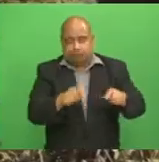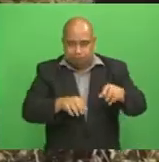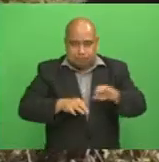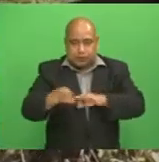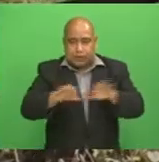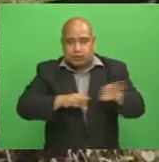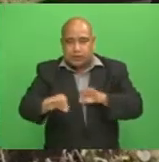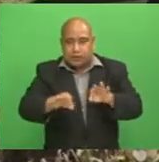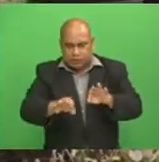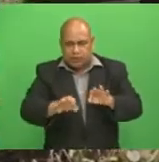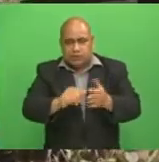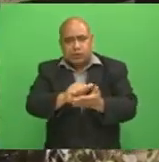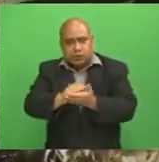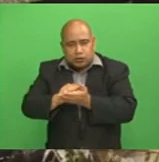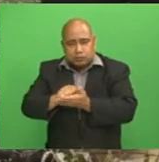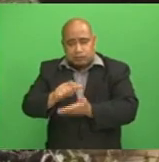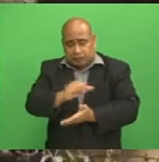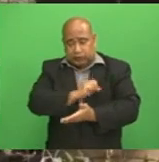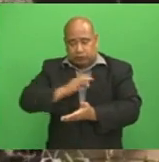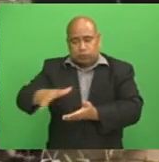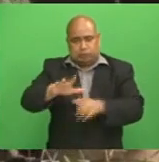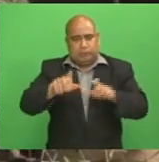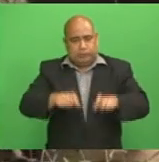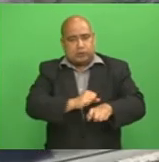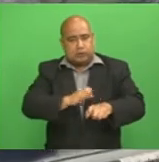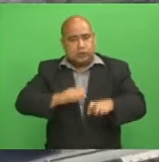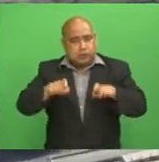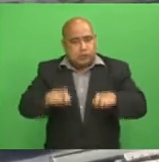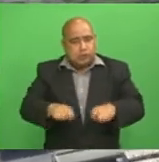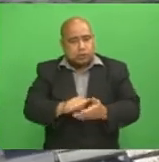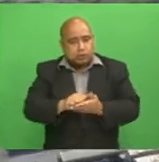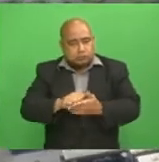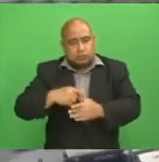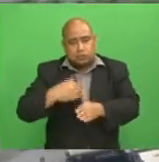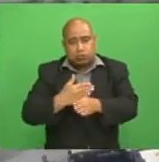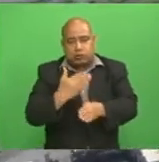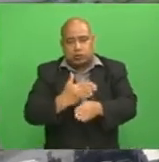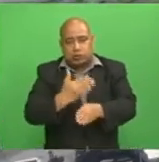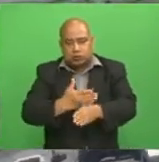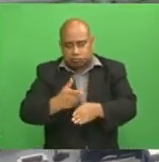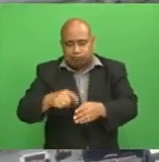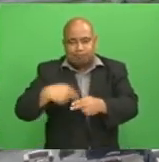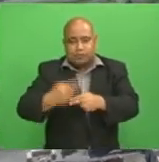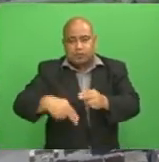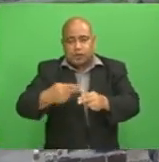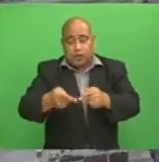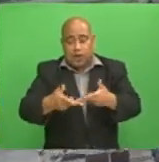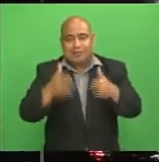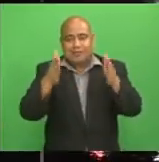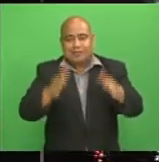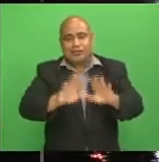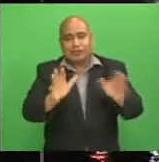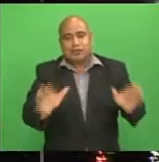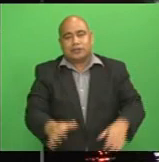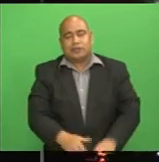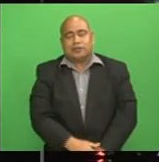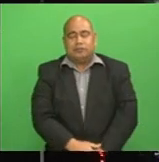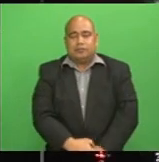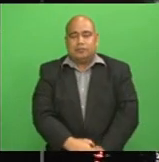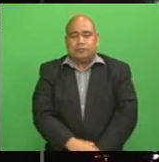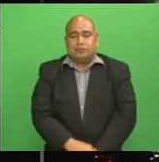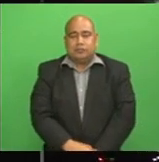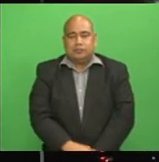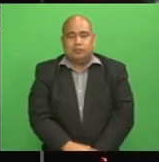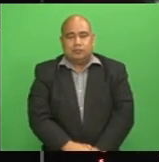Workers have been diverted to planting trees for the time being. Apinisa Wangarandovu, FBC News. One of the men named